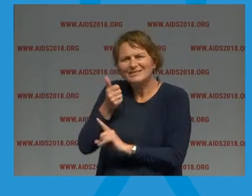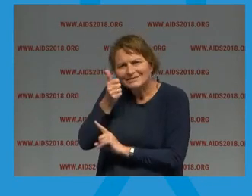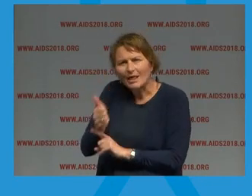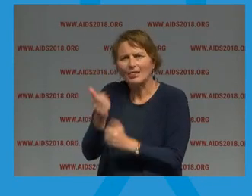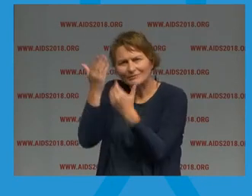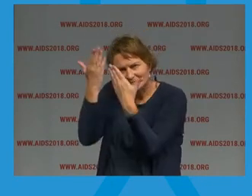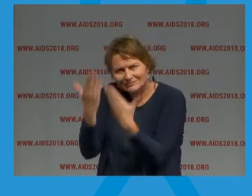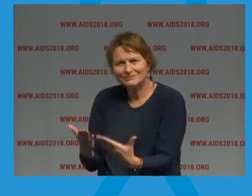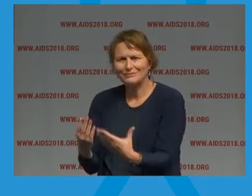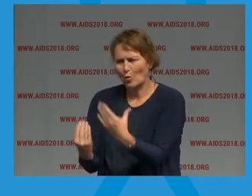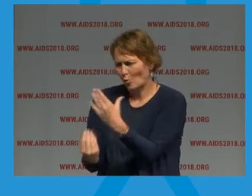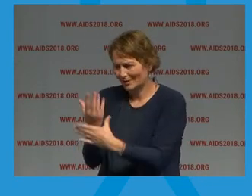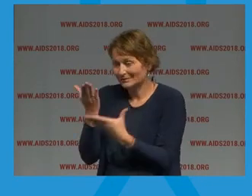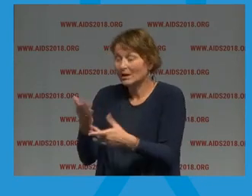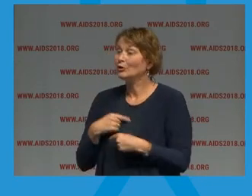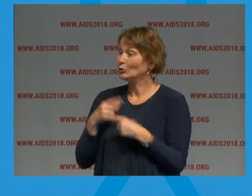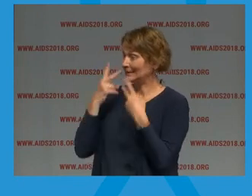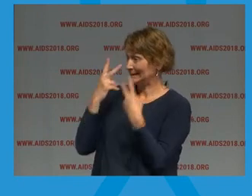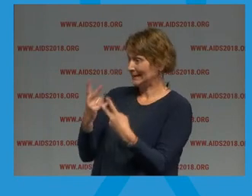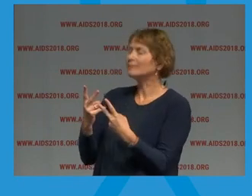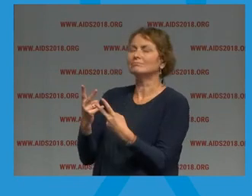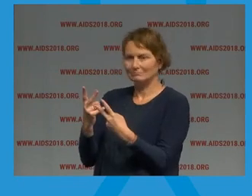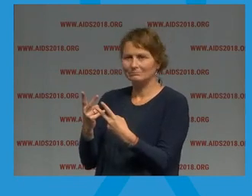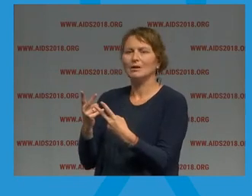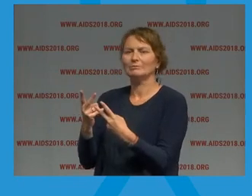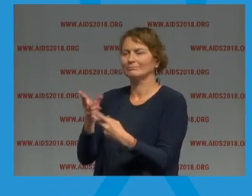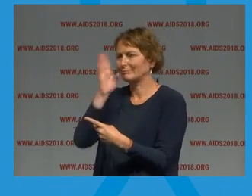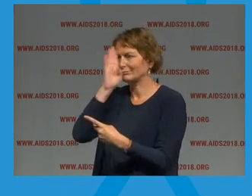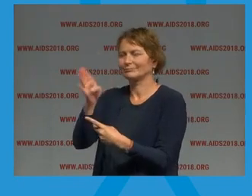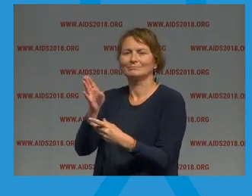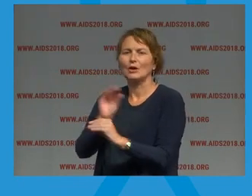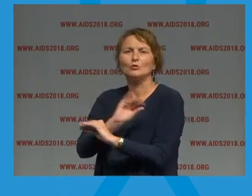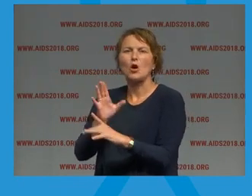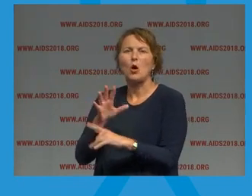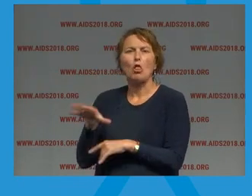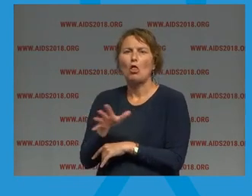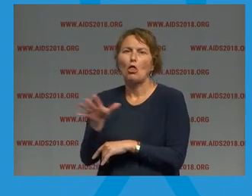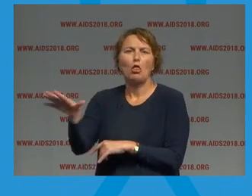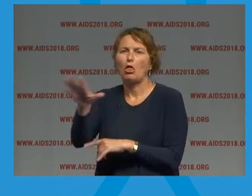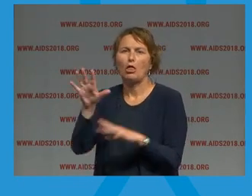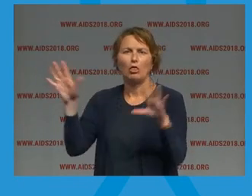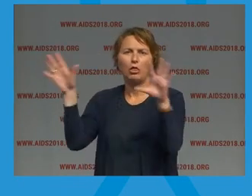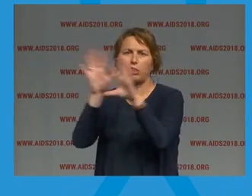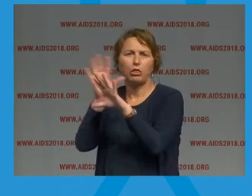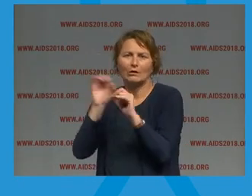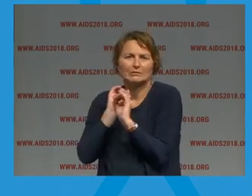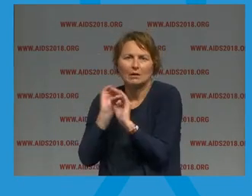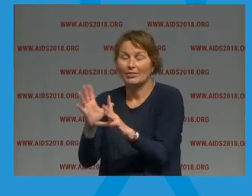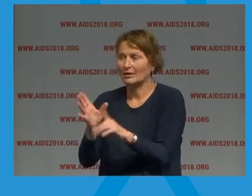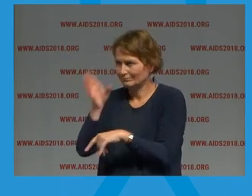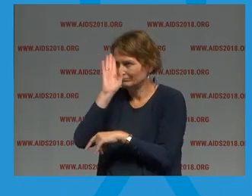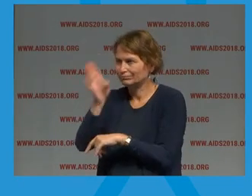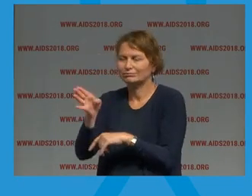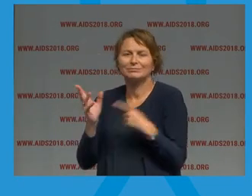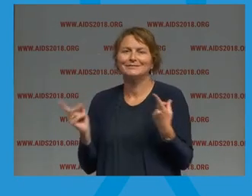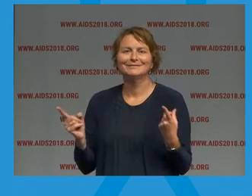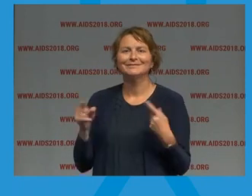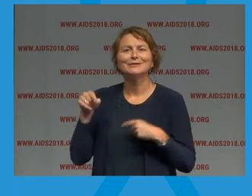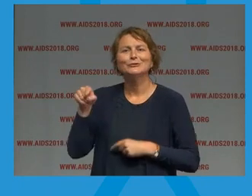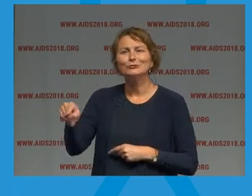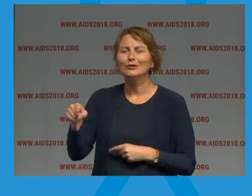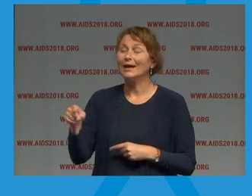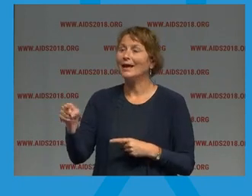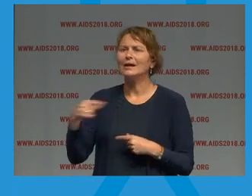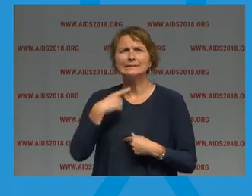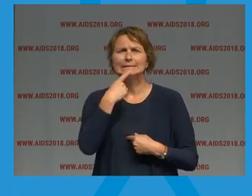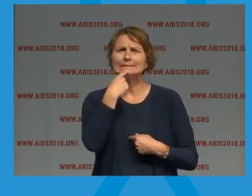know, what you saw is what you got. Mm-hmm. Never put on airs, never presented something that